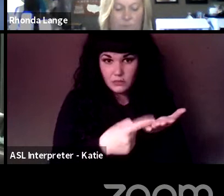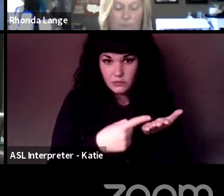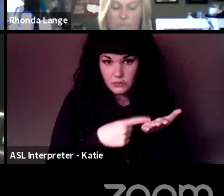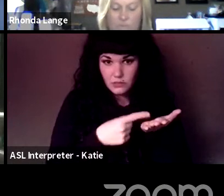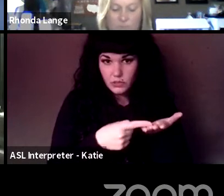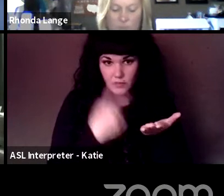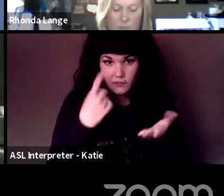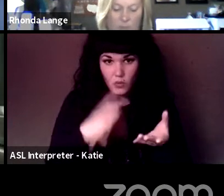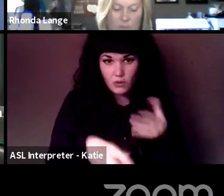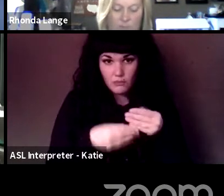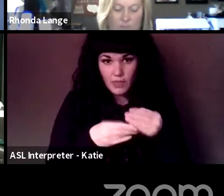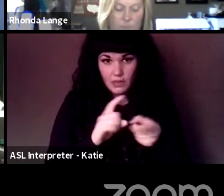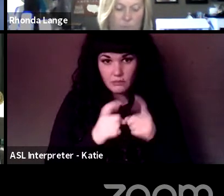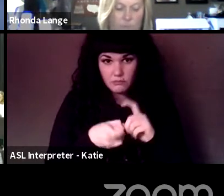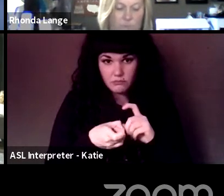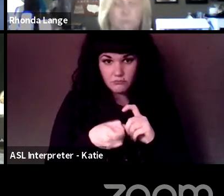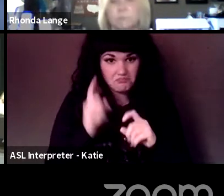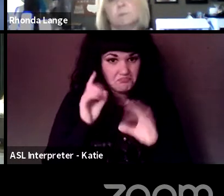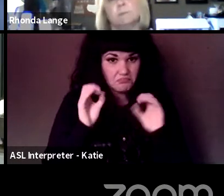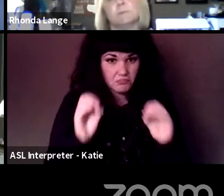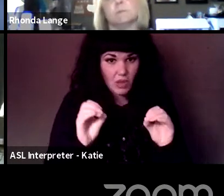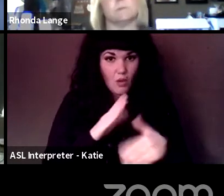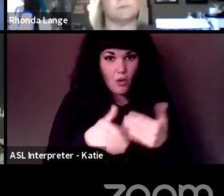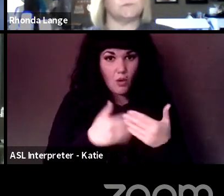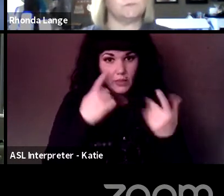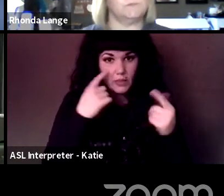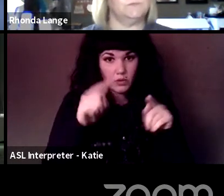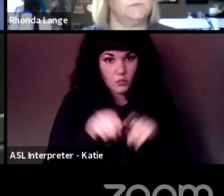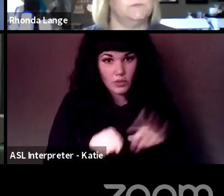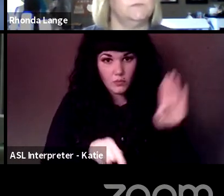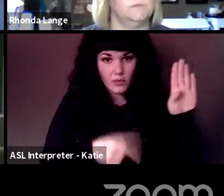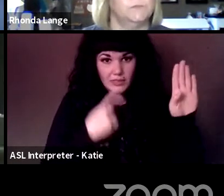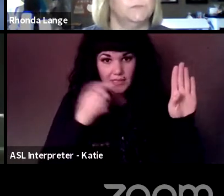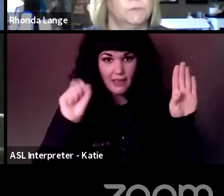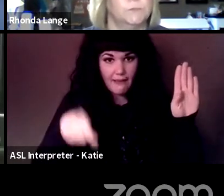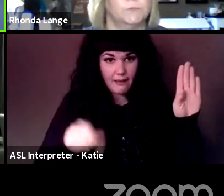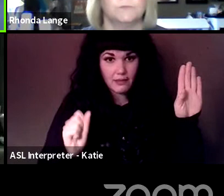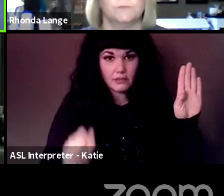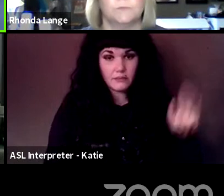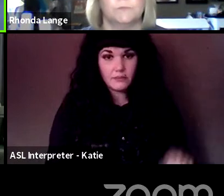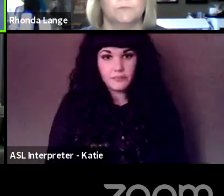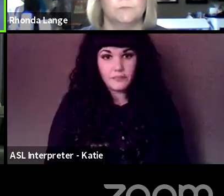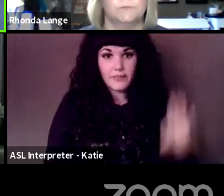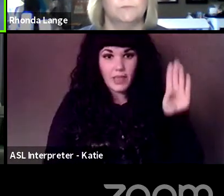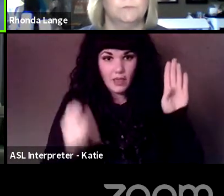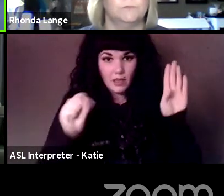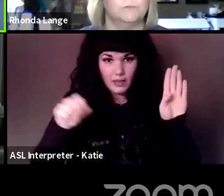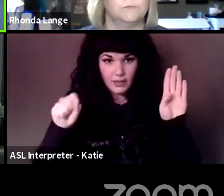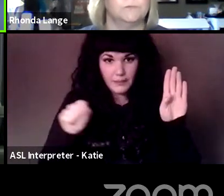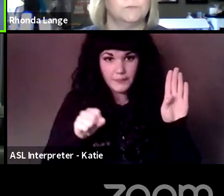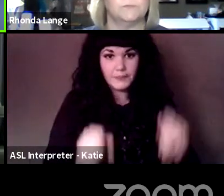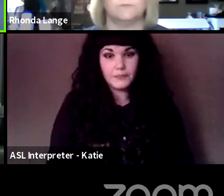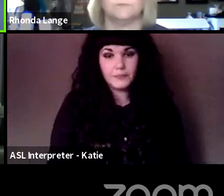Hearing none, all those in favor, please raise your hand and say aye. Aye. Aye.